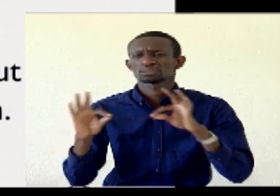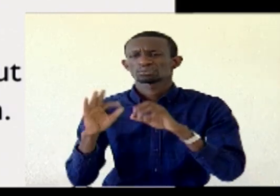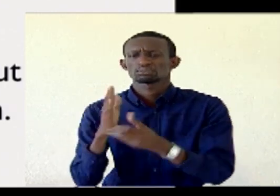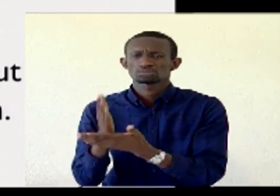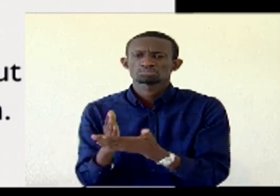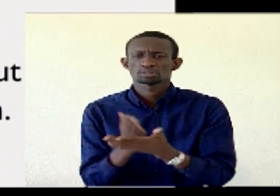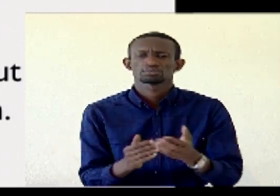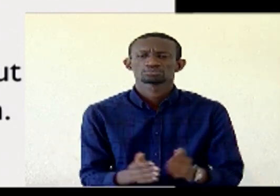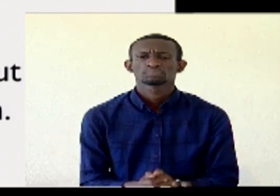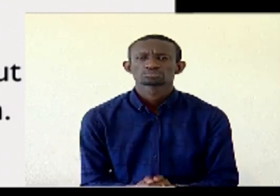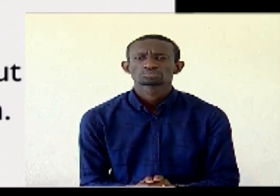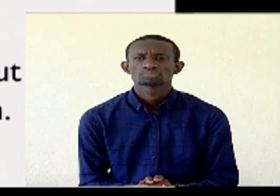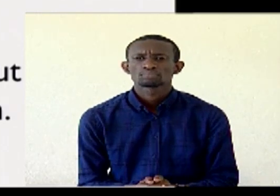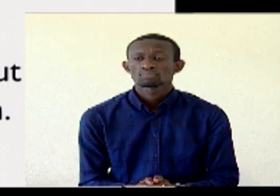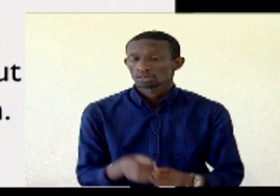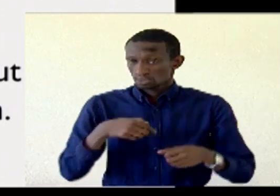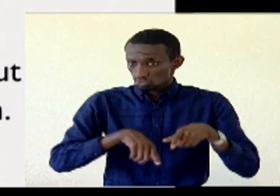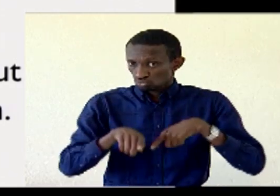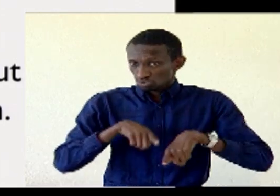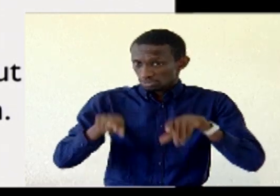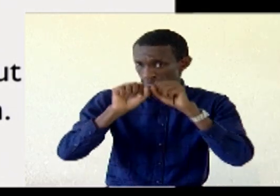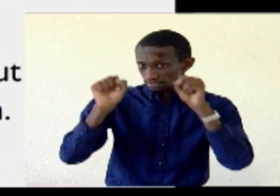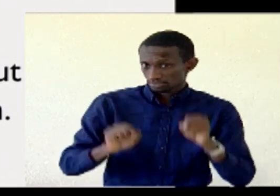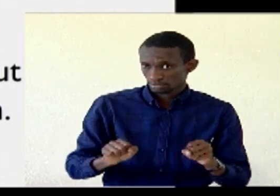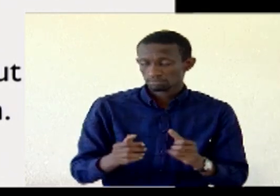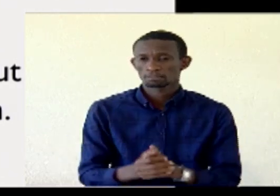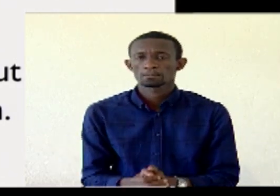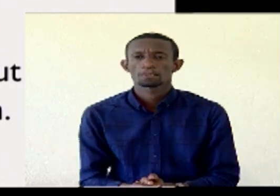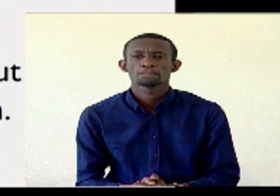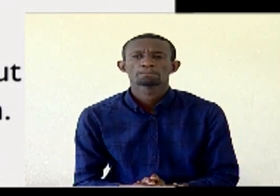urinary system is composed. The